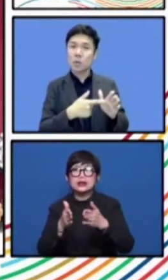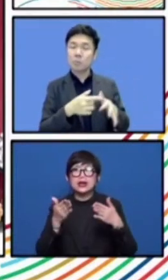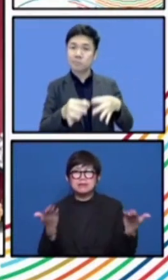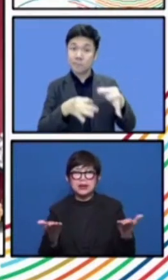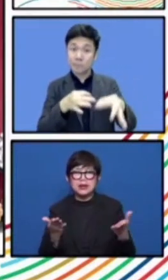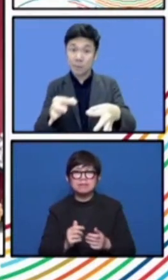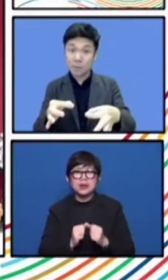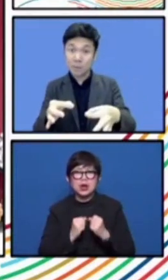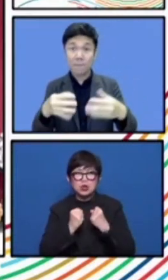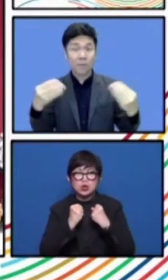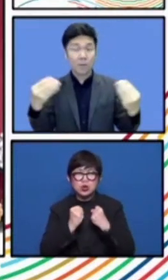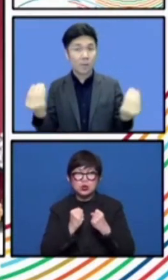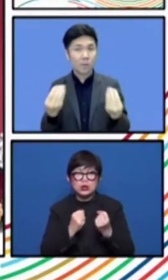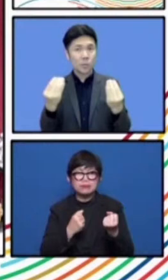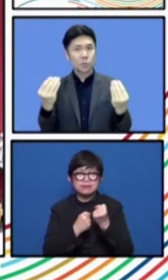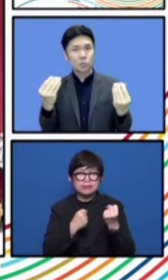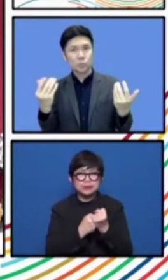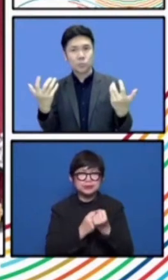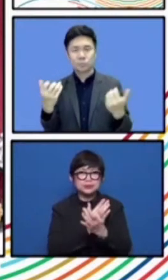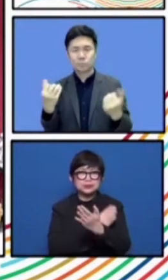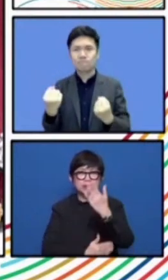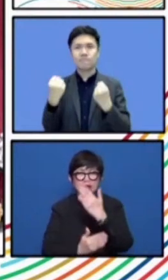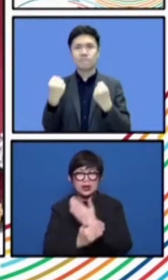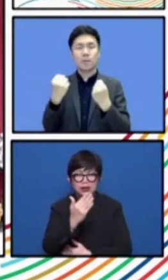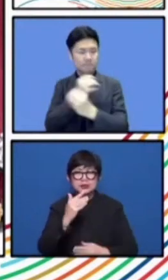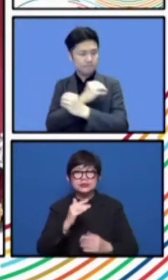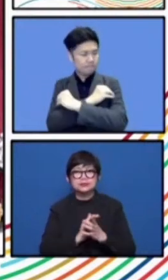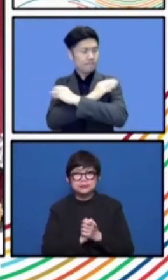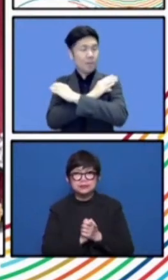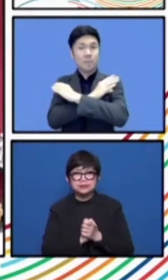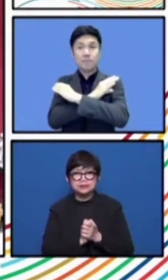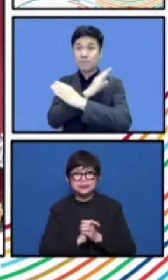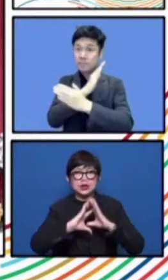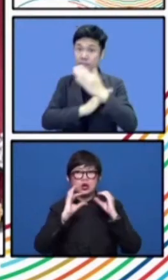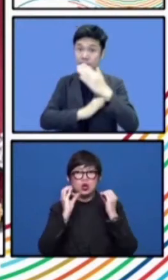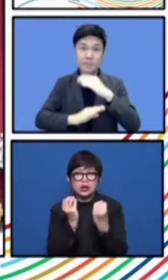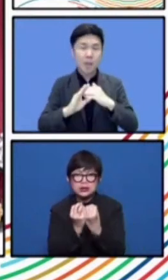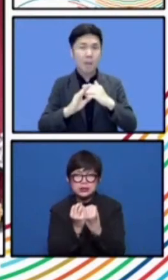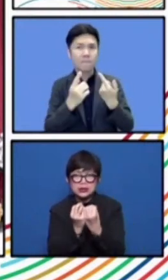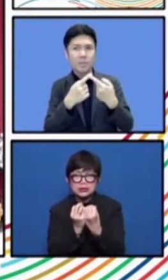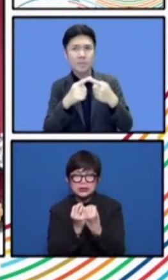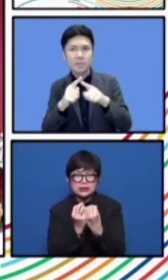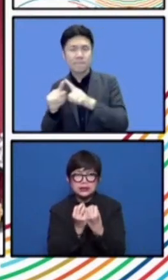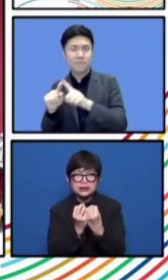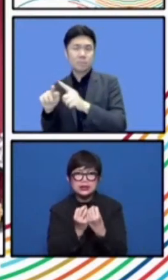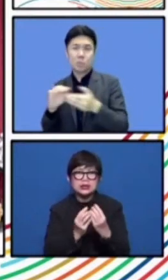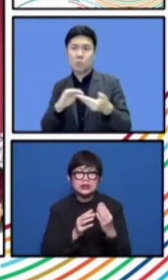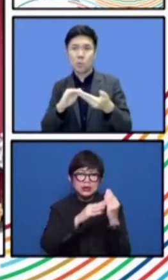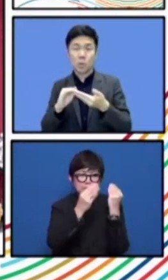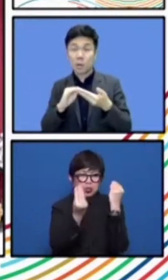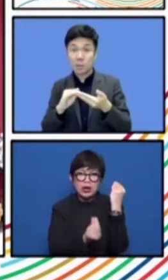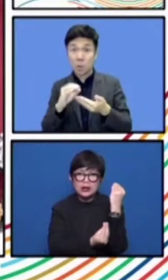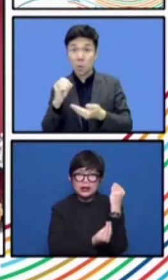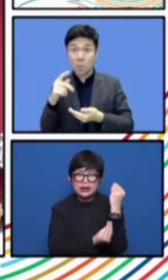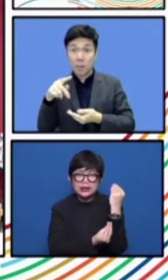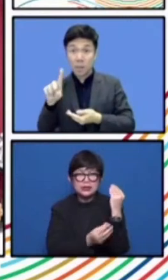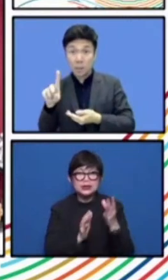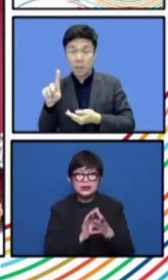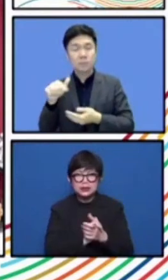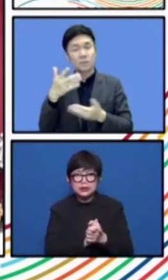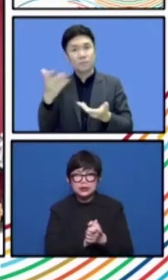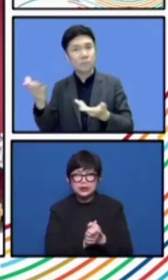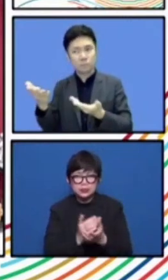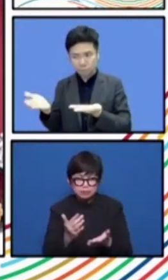the participation of persons with disability and their representative organizations in data collection analysis and dissemination